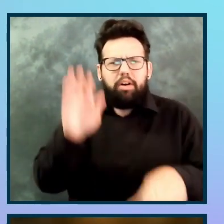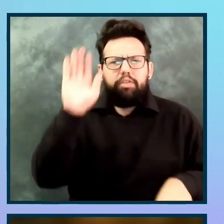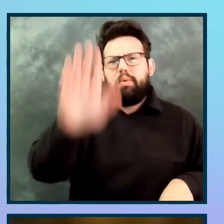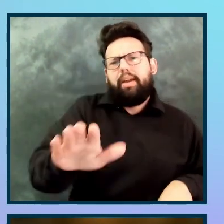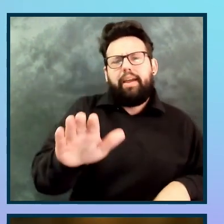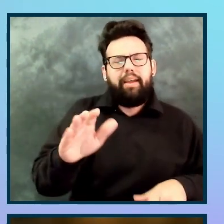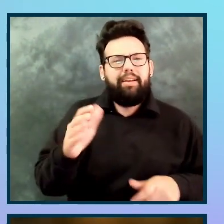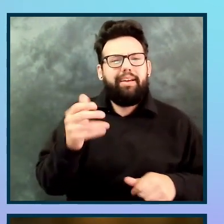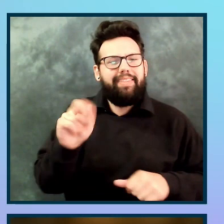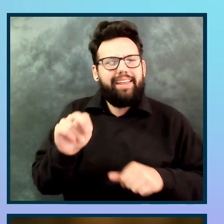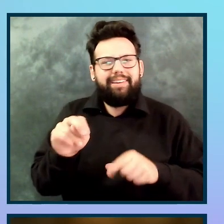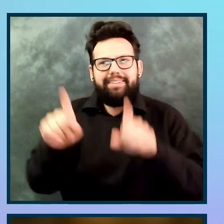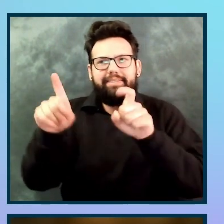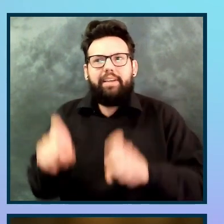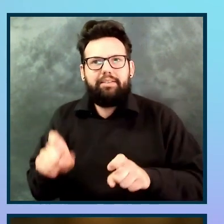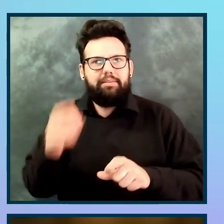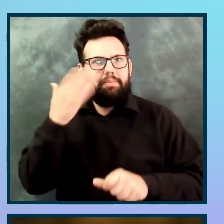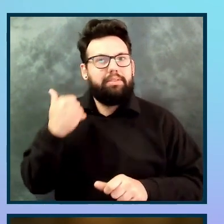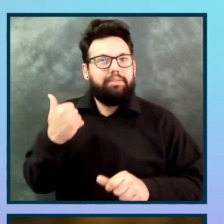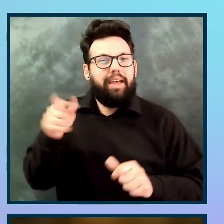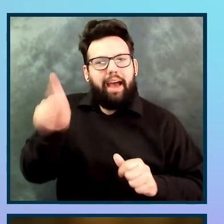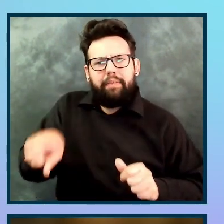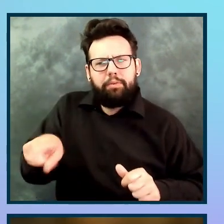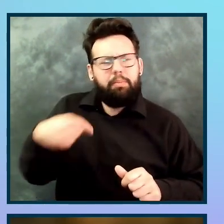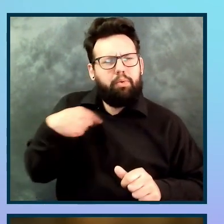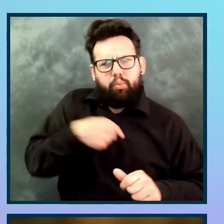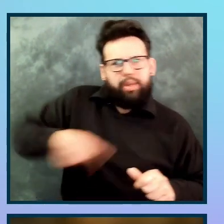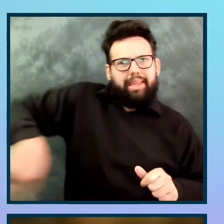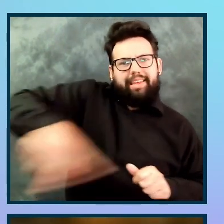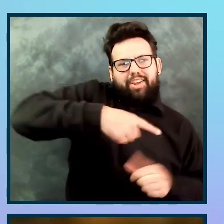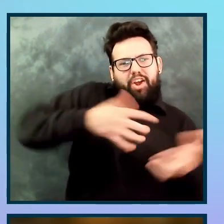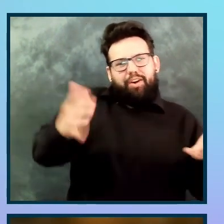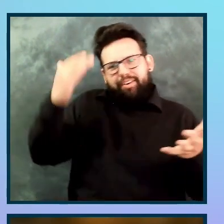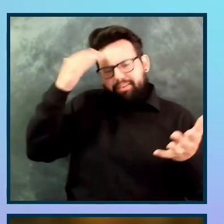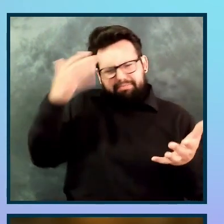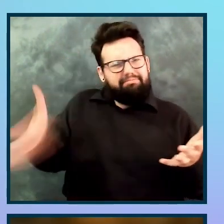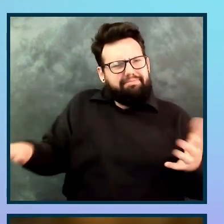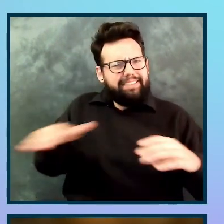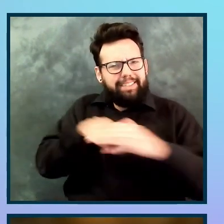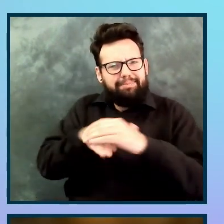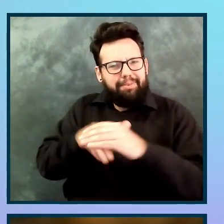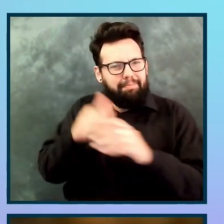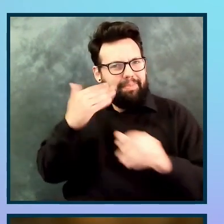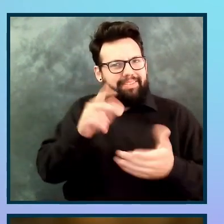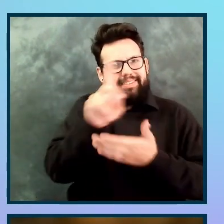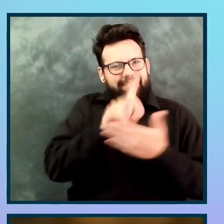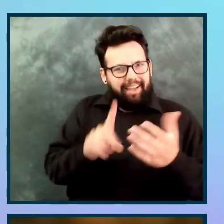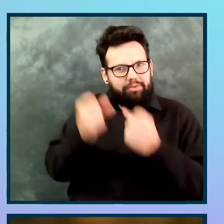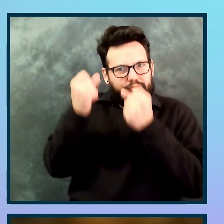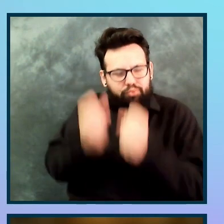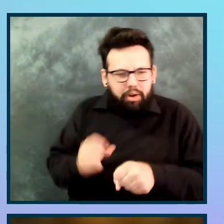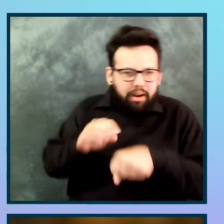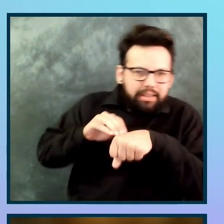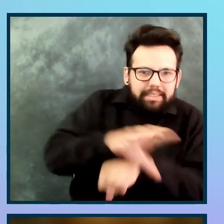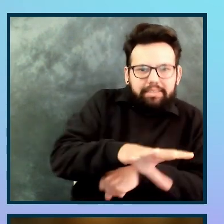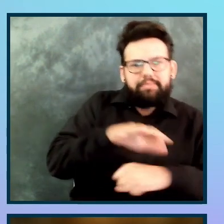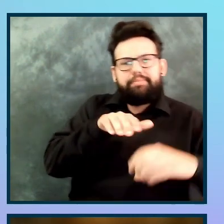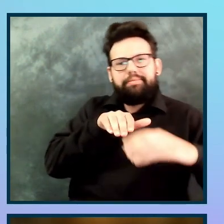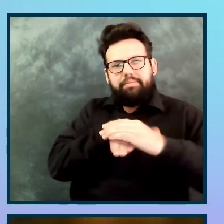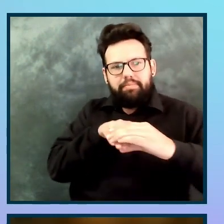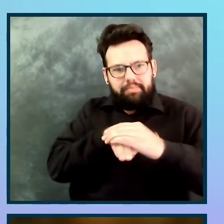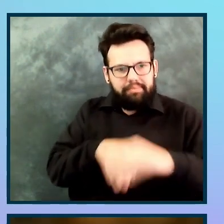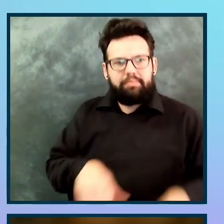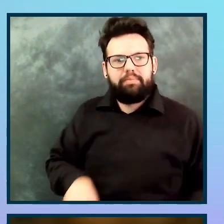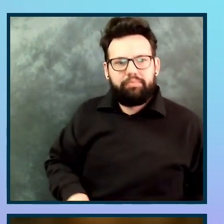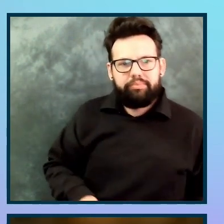We're doing it because we need to show that it's accessible, but we know that it's accessible because we've designed it that way. We need to create accessibility guidelines